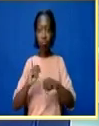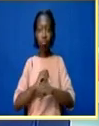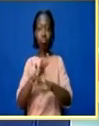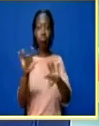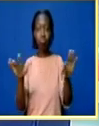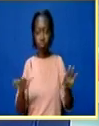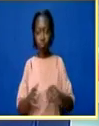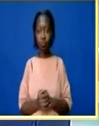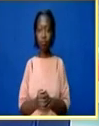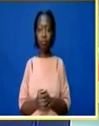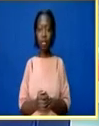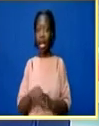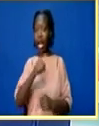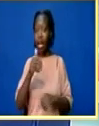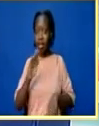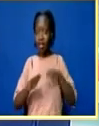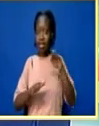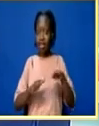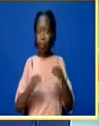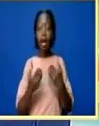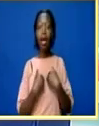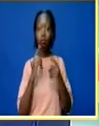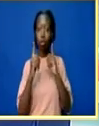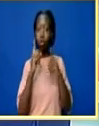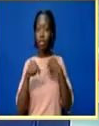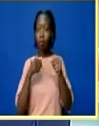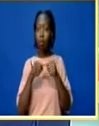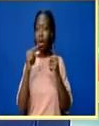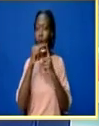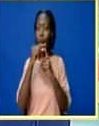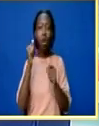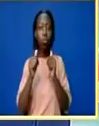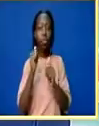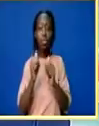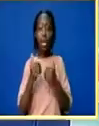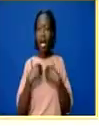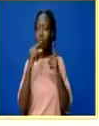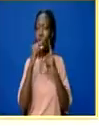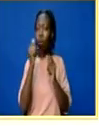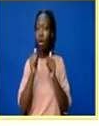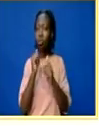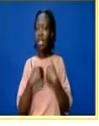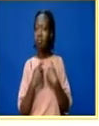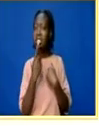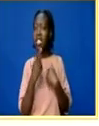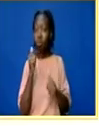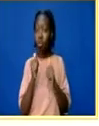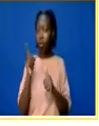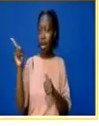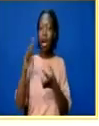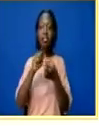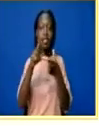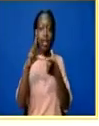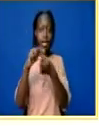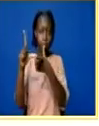That is something, another step as well. Mm-hmm. You've talked about a word. There is a word you have used called detachment. Oh, yes,